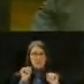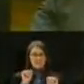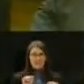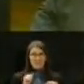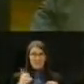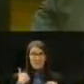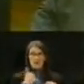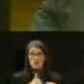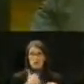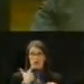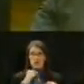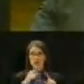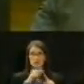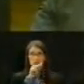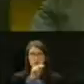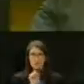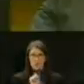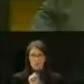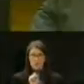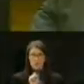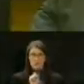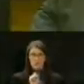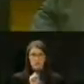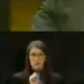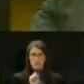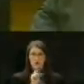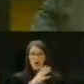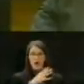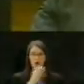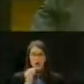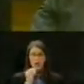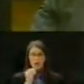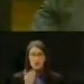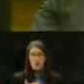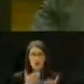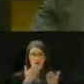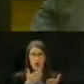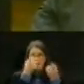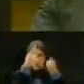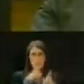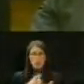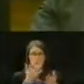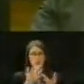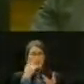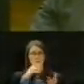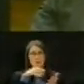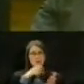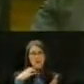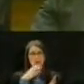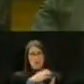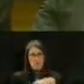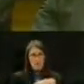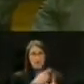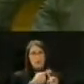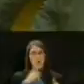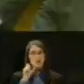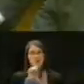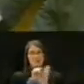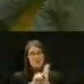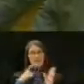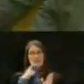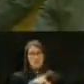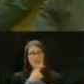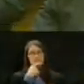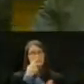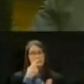and offer an agreement to wait on the study committee comes back from the state legislature to see what the state legislature says, see what laws they're going to put